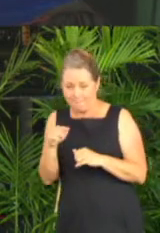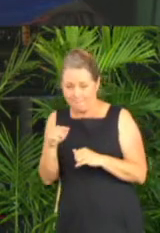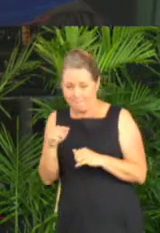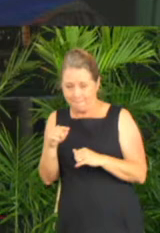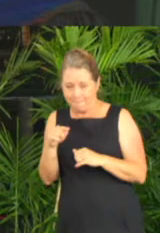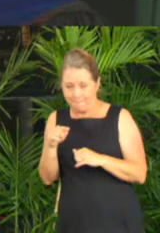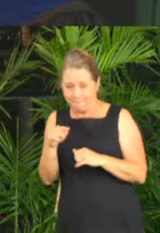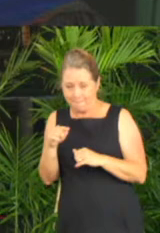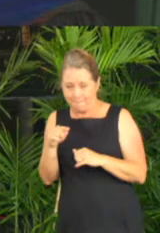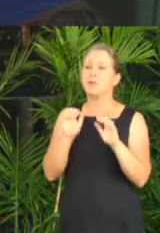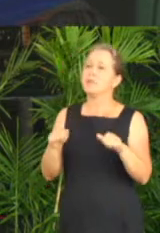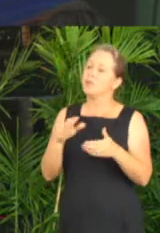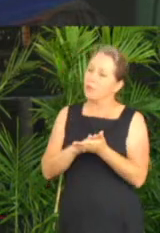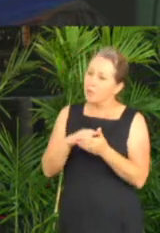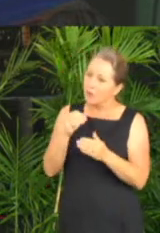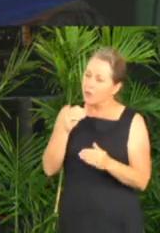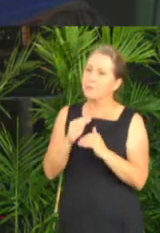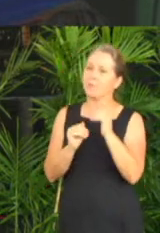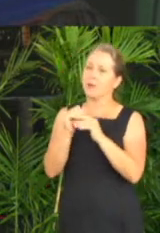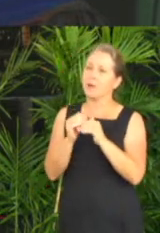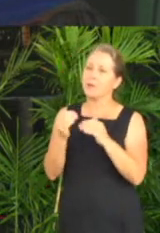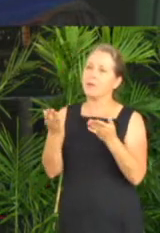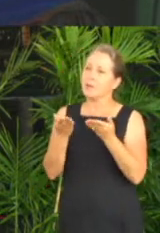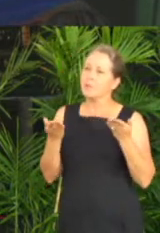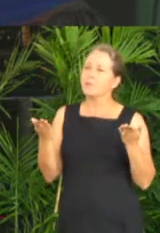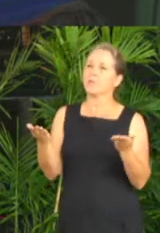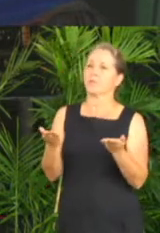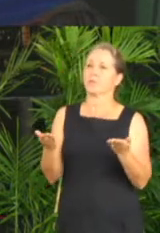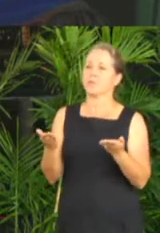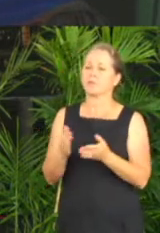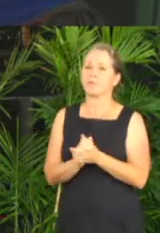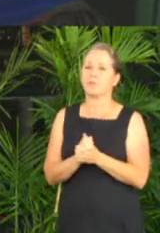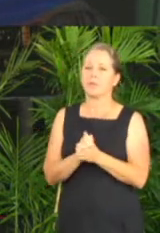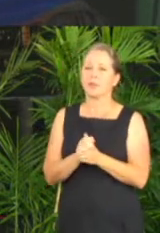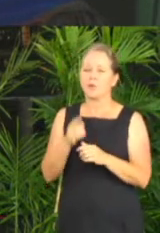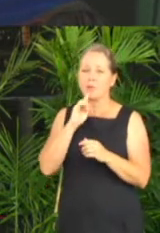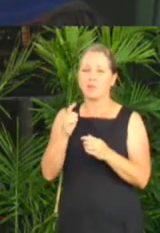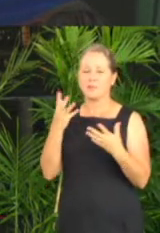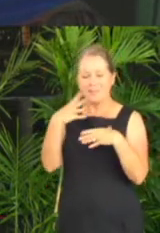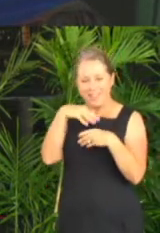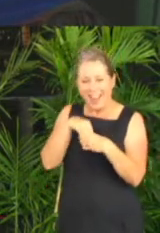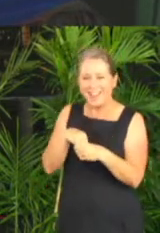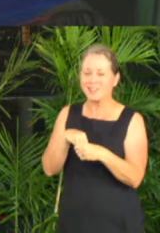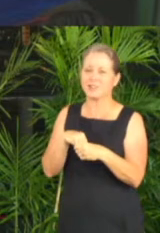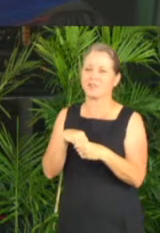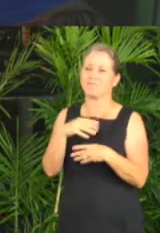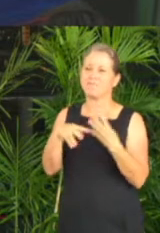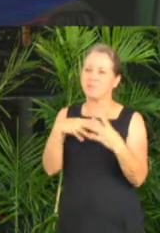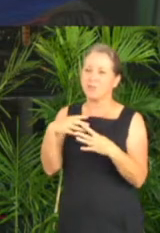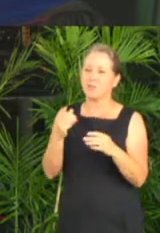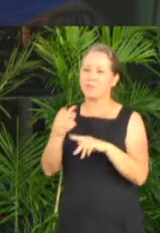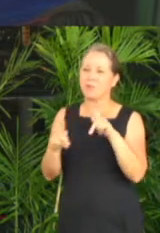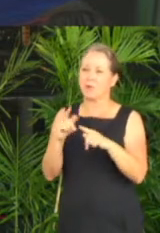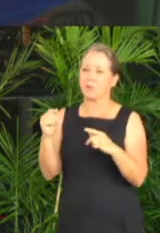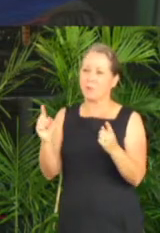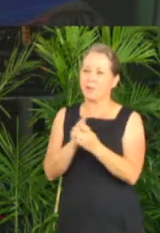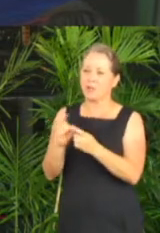May you learn to cultivate the art of presence in order to engage with those who meet